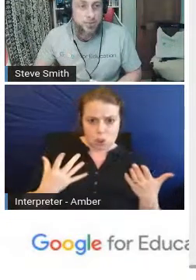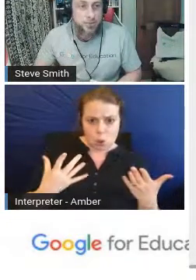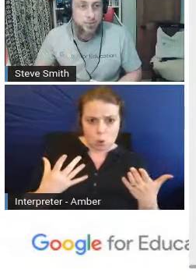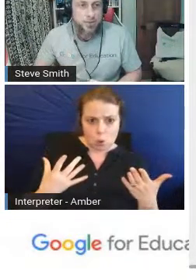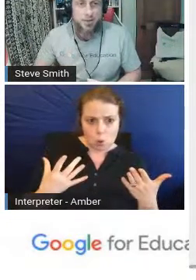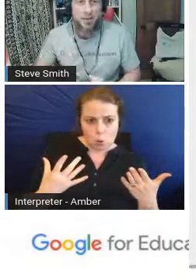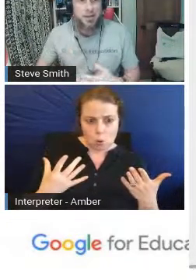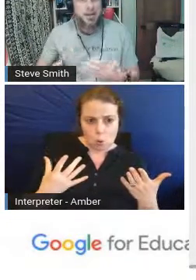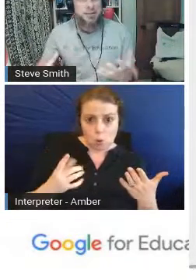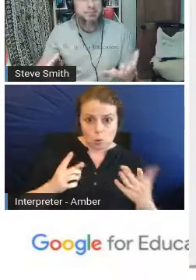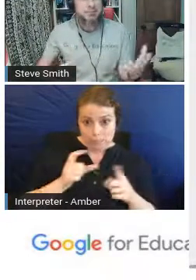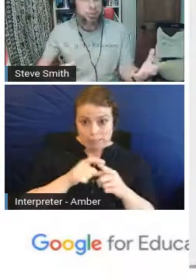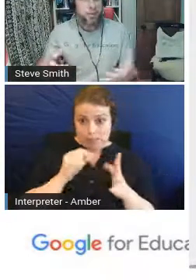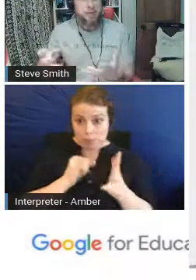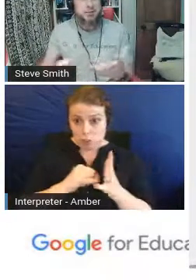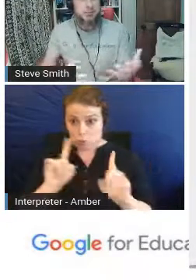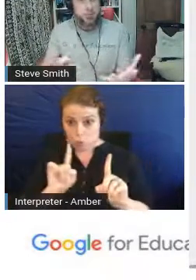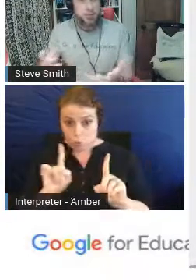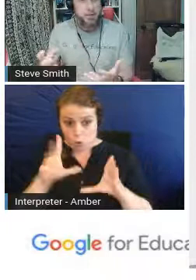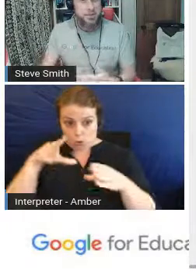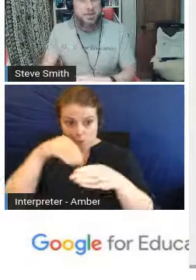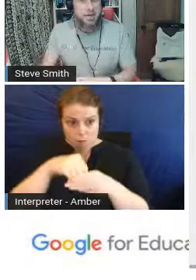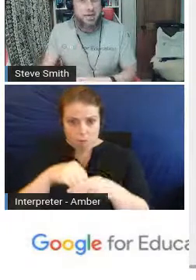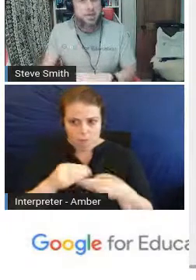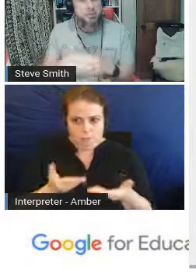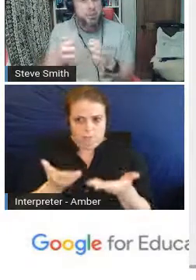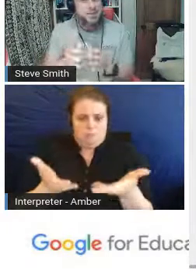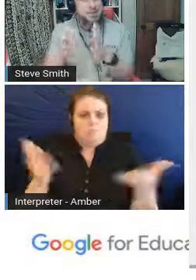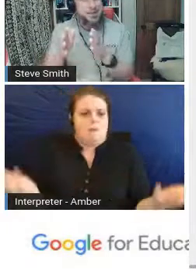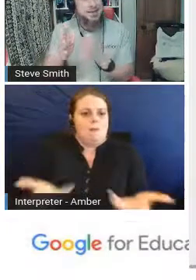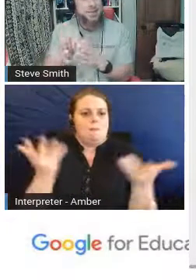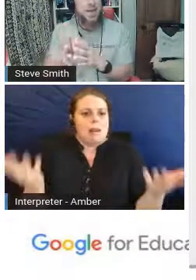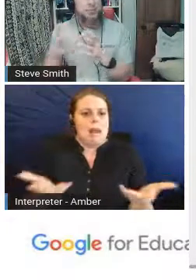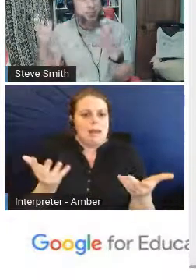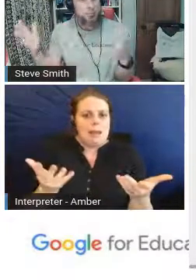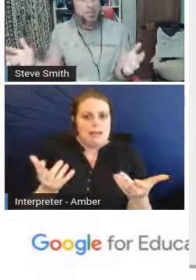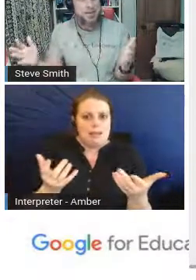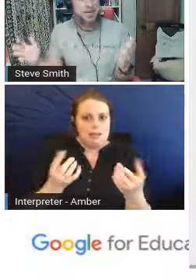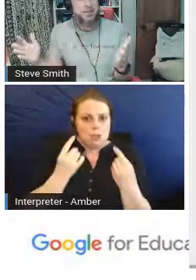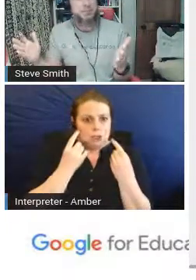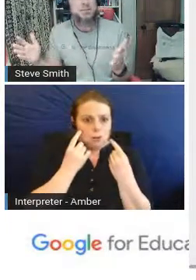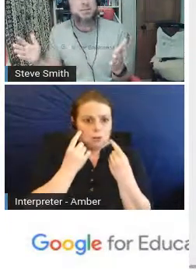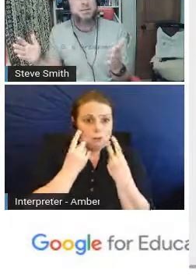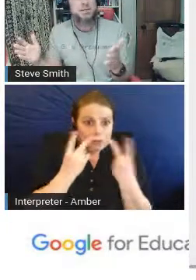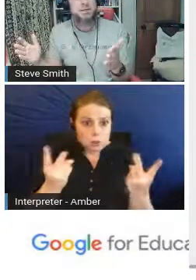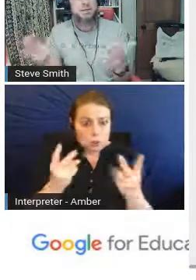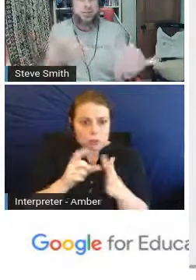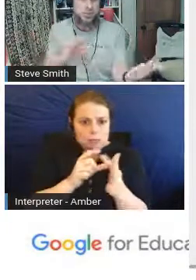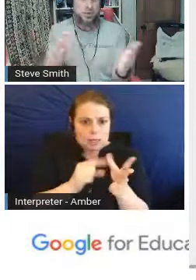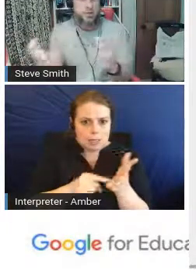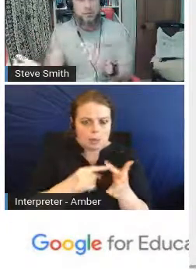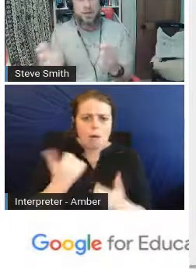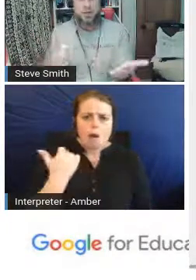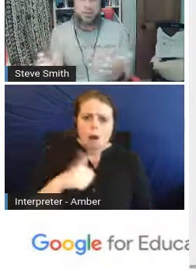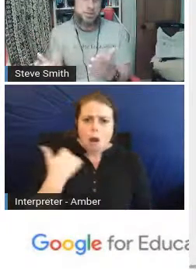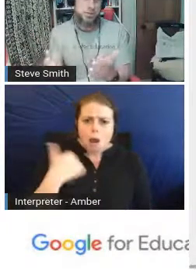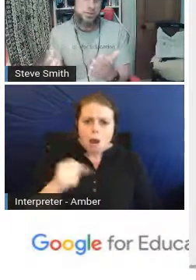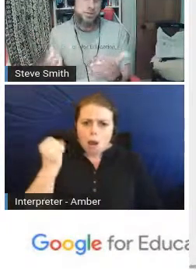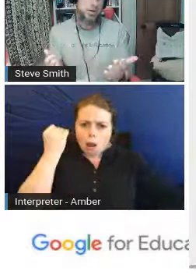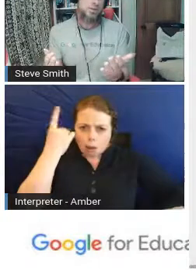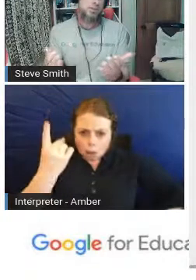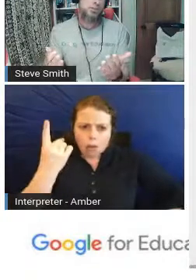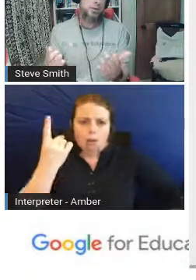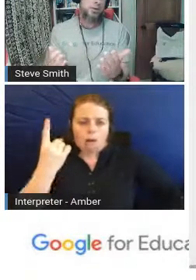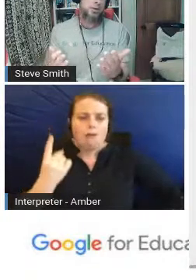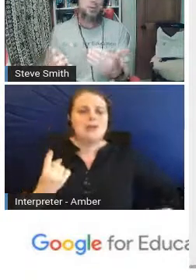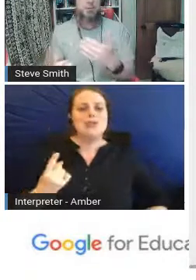Studio is and let them have a play at visualizing the data, they begin to understand what big data means. So there's kind of two parts to Data Studio